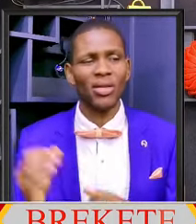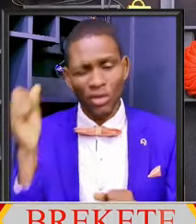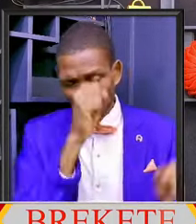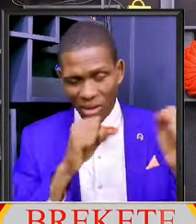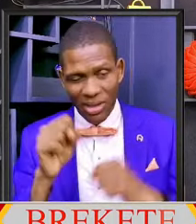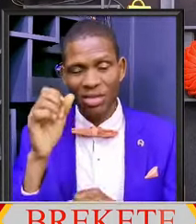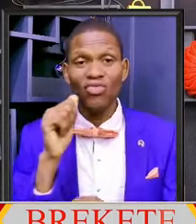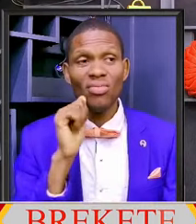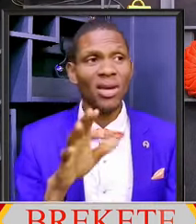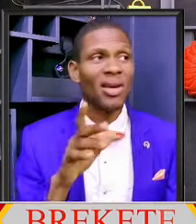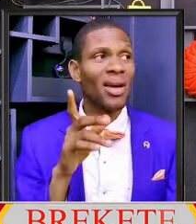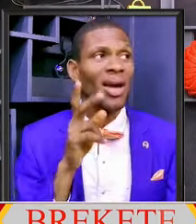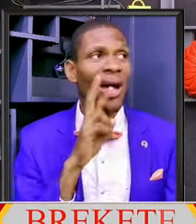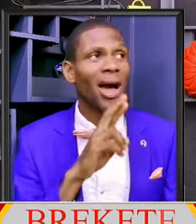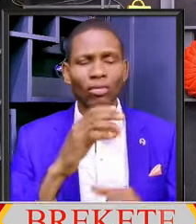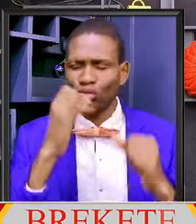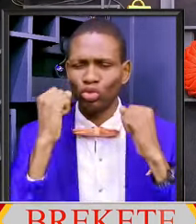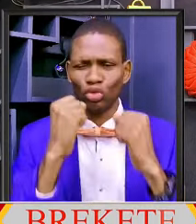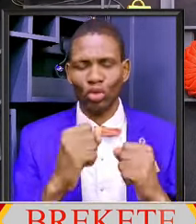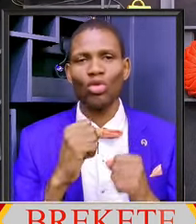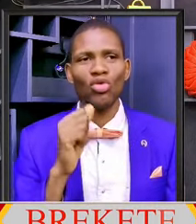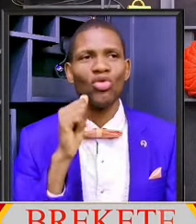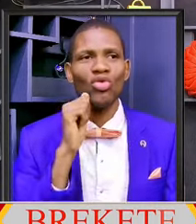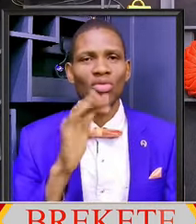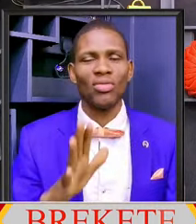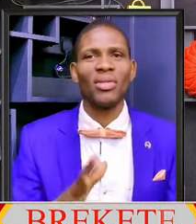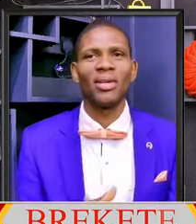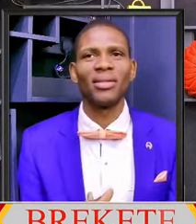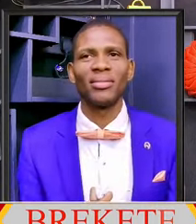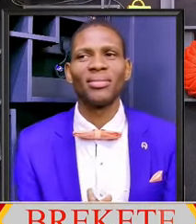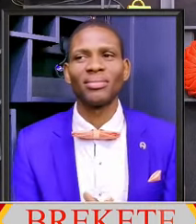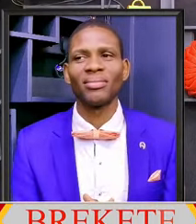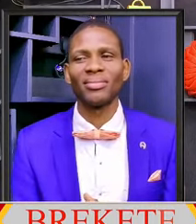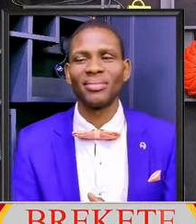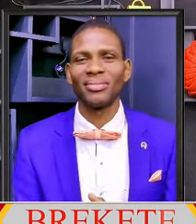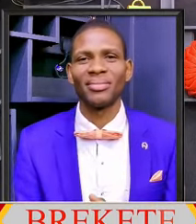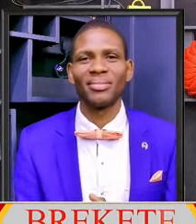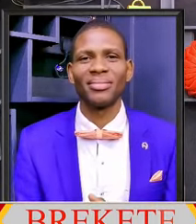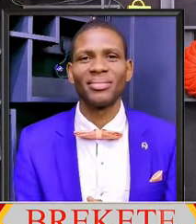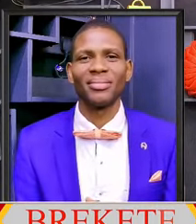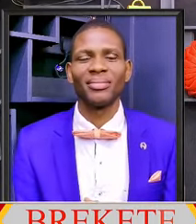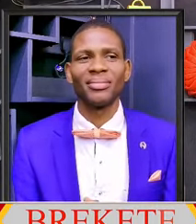Struggling women are strong women, independent women.